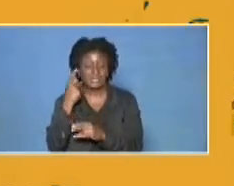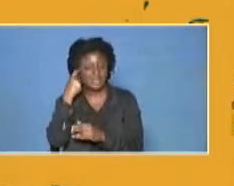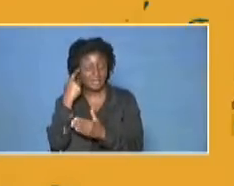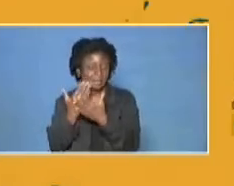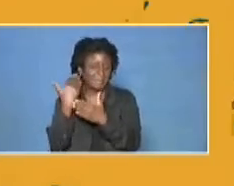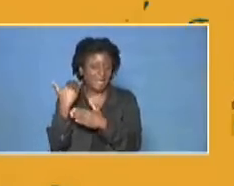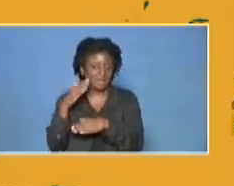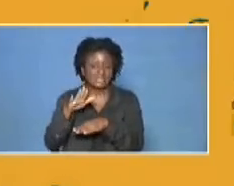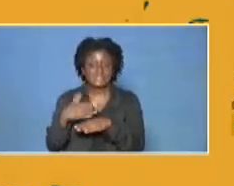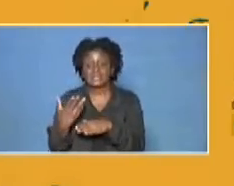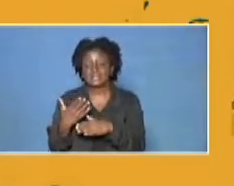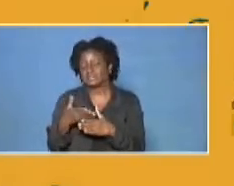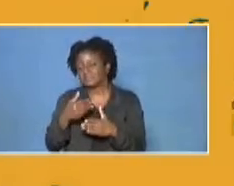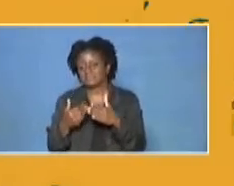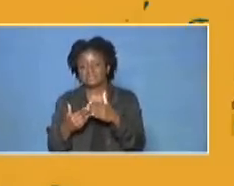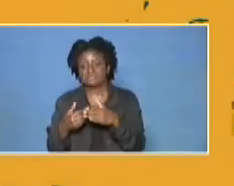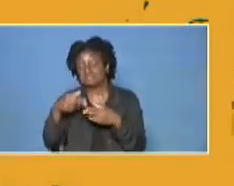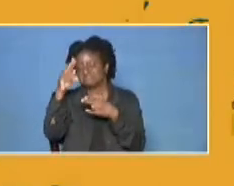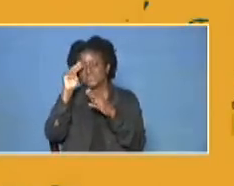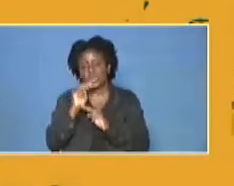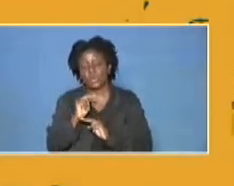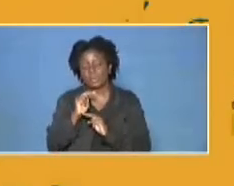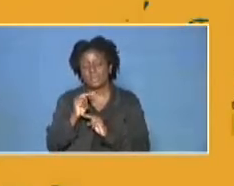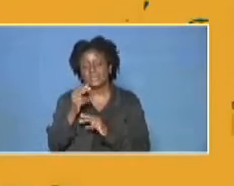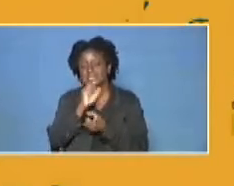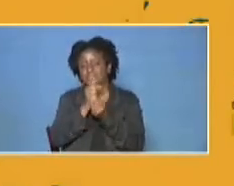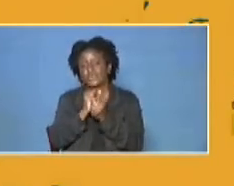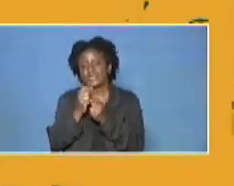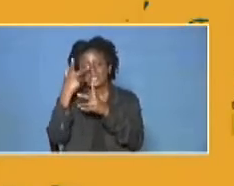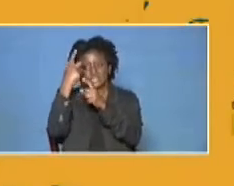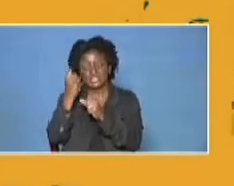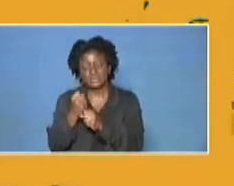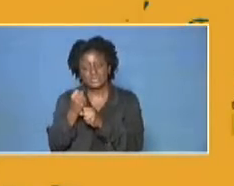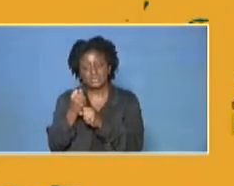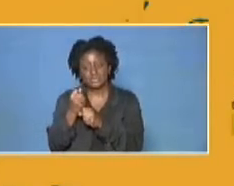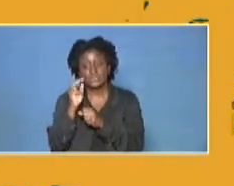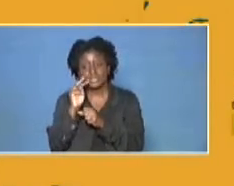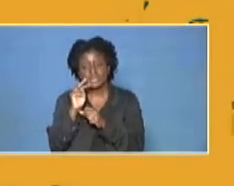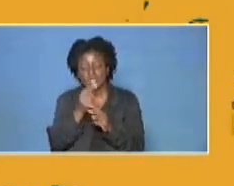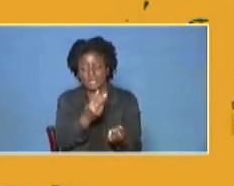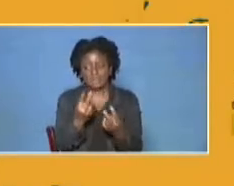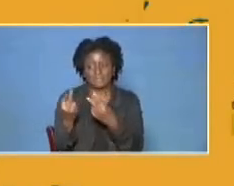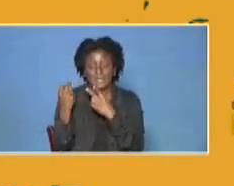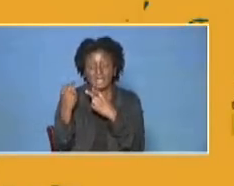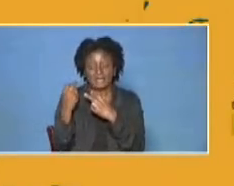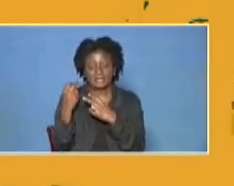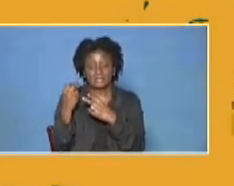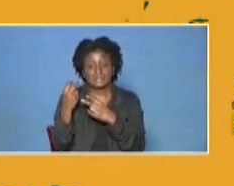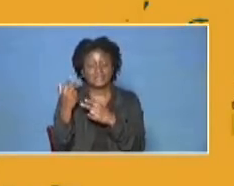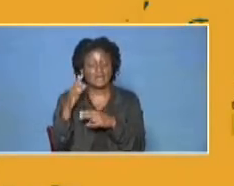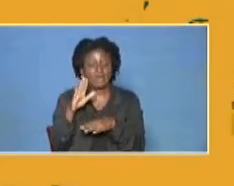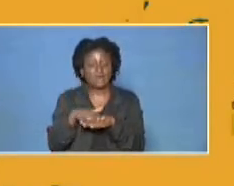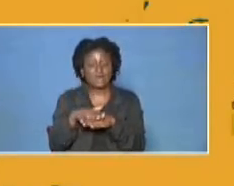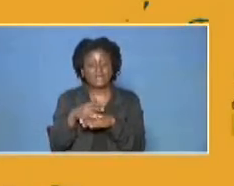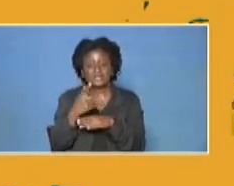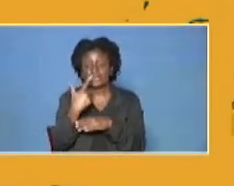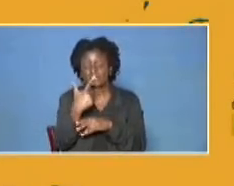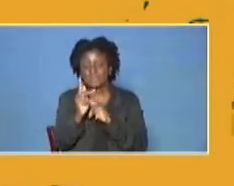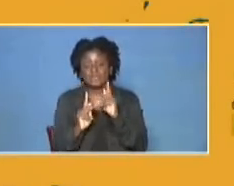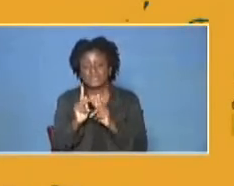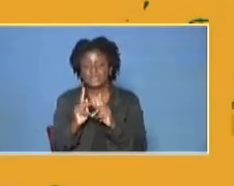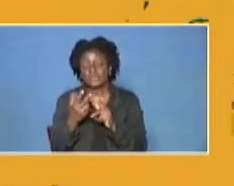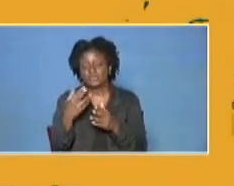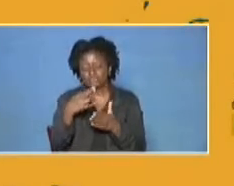this time. In this report from our Charles Fisher, we take a walk down memory lane to reminisce on a trio of world records broken in